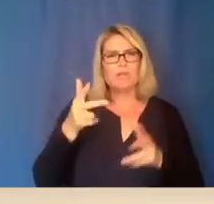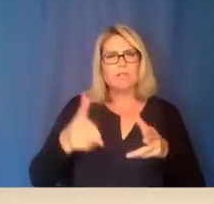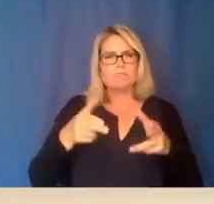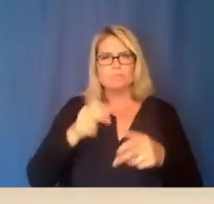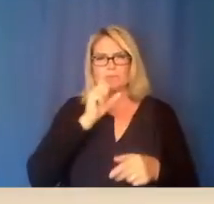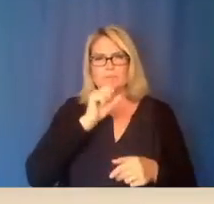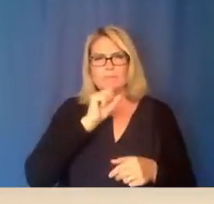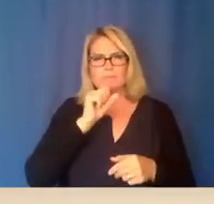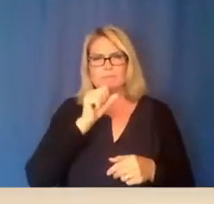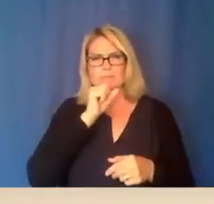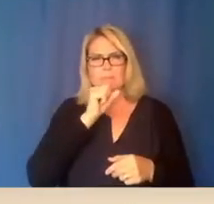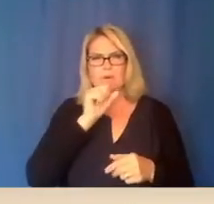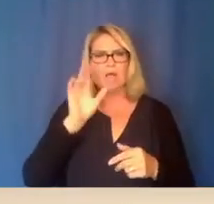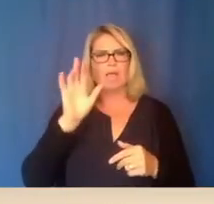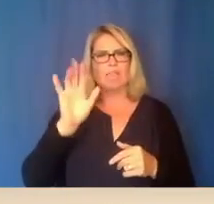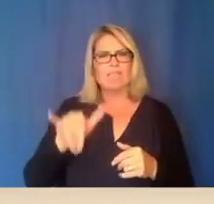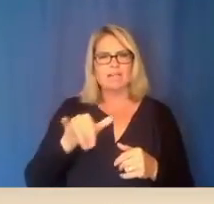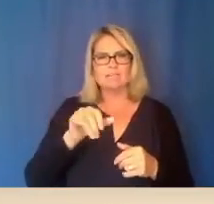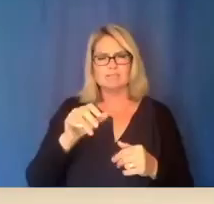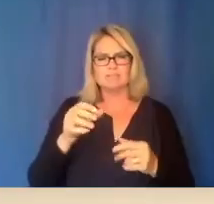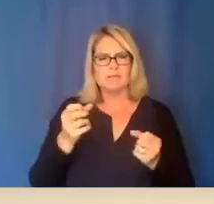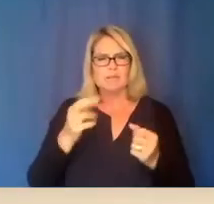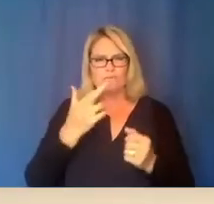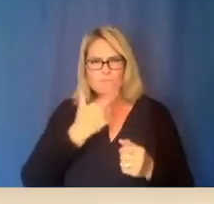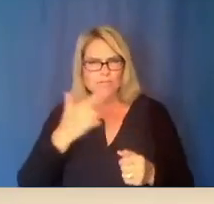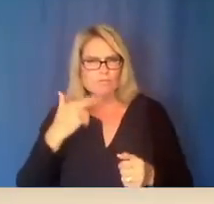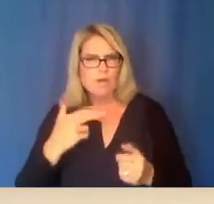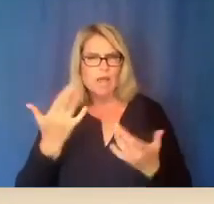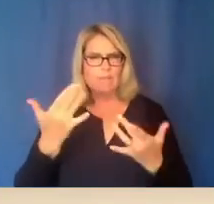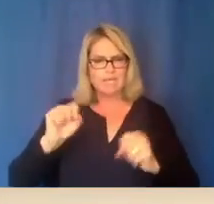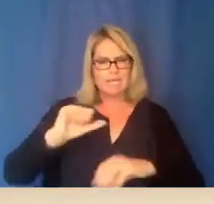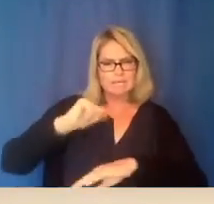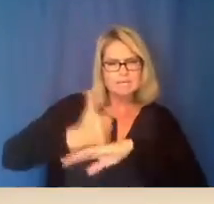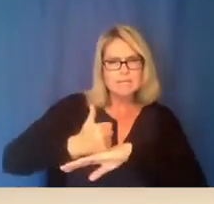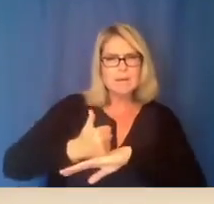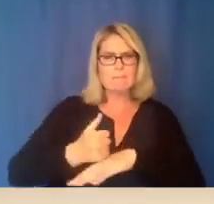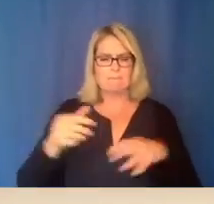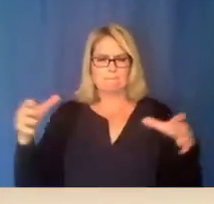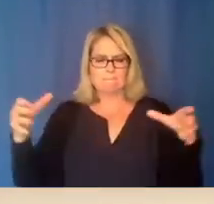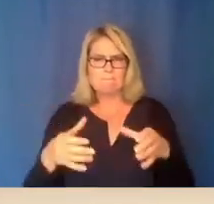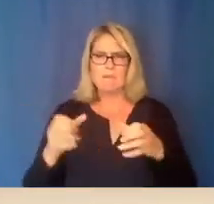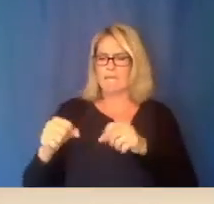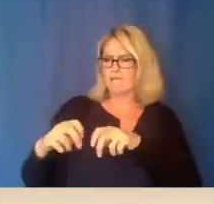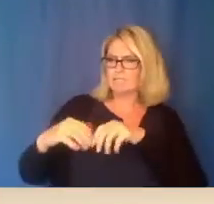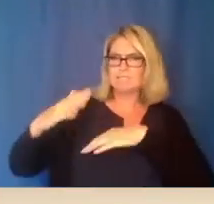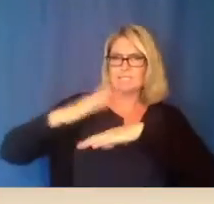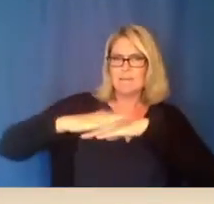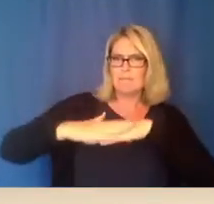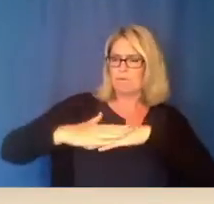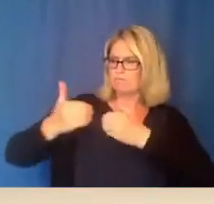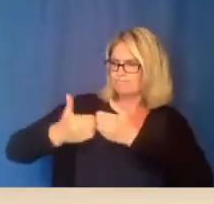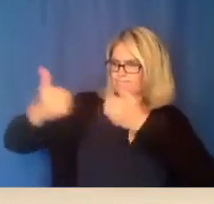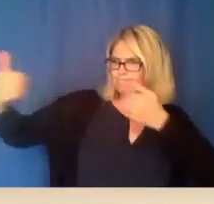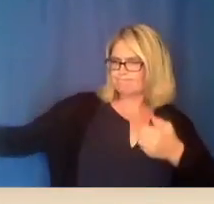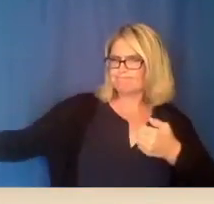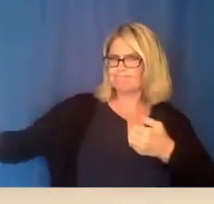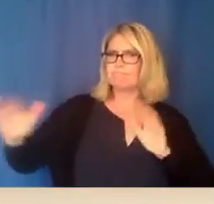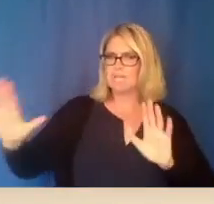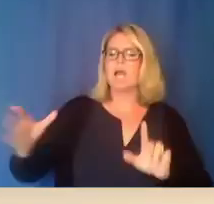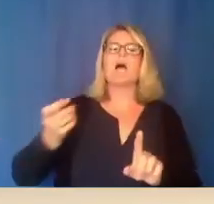cohorts within the restaurant and how many tables they're able to set up, maintaining distancing between the tables.